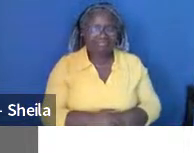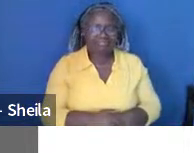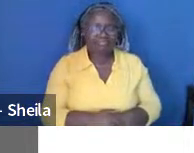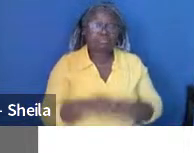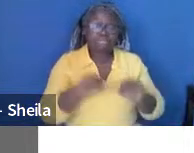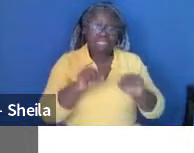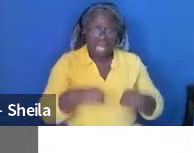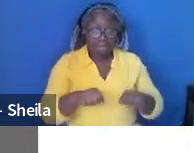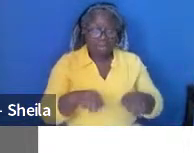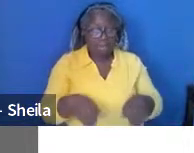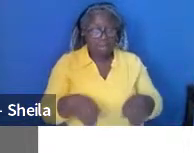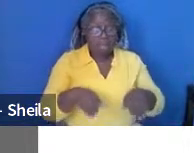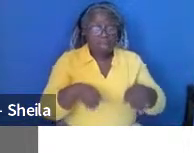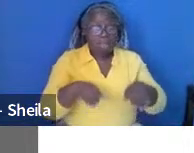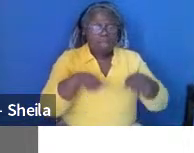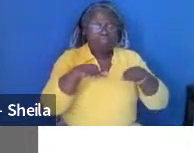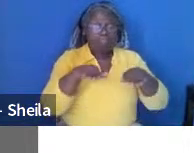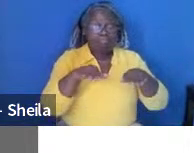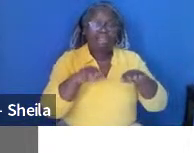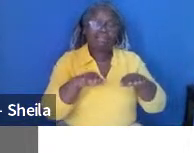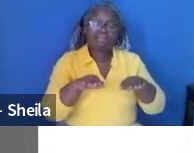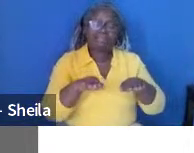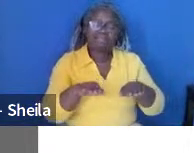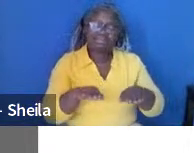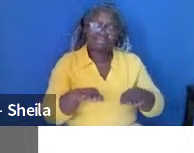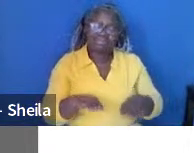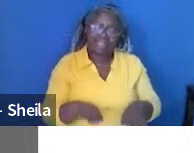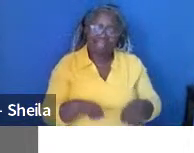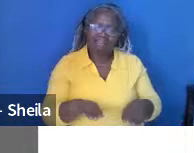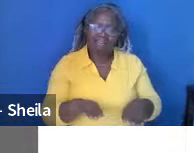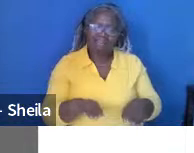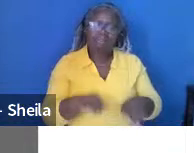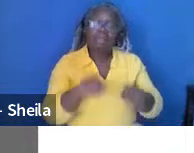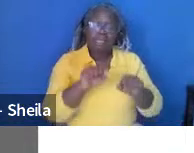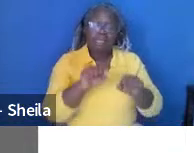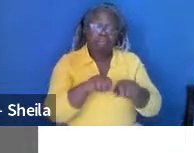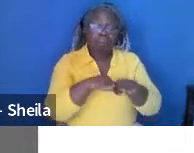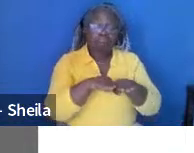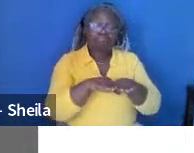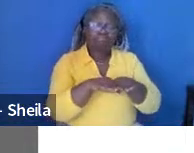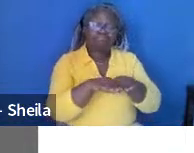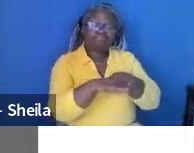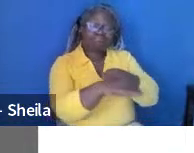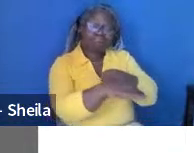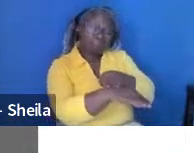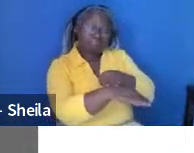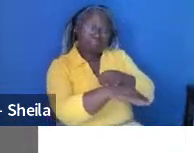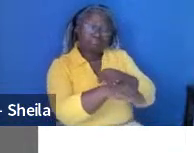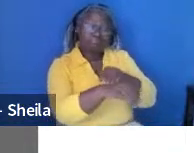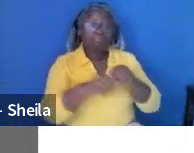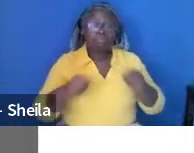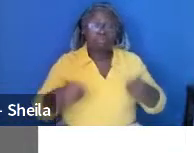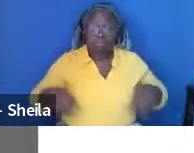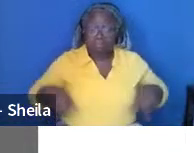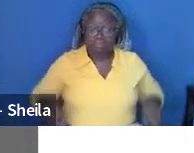The leg pulls out and the arms can swing up and swing down.